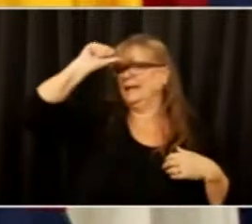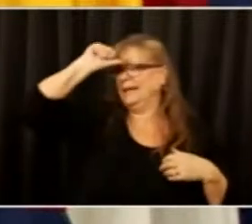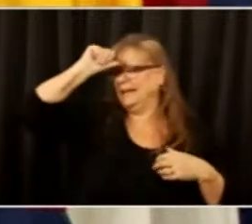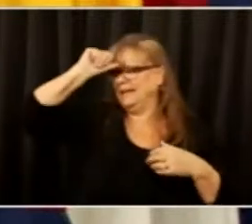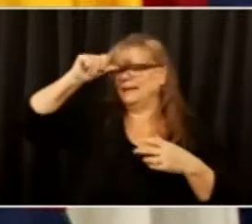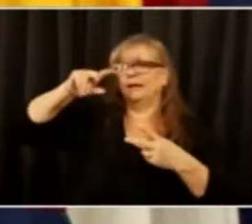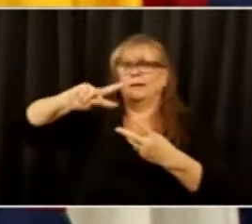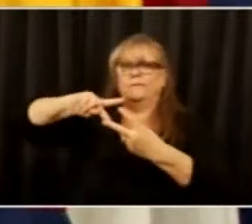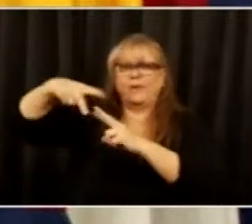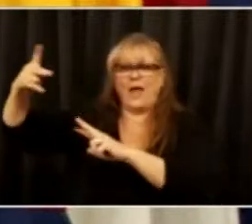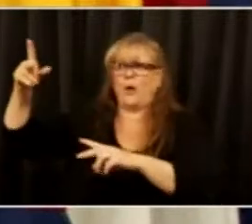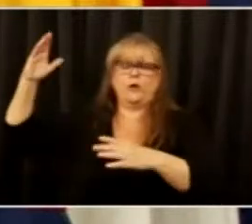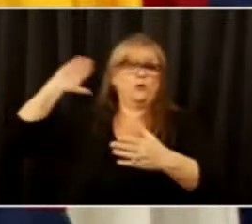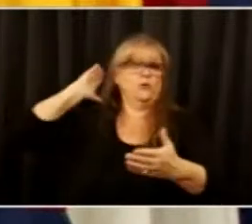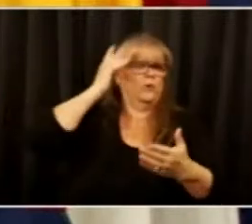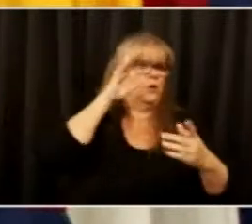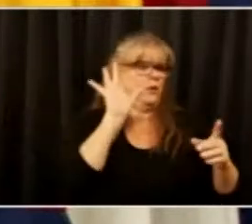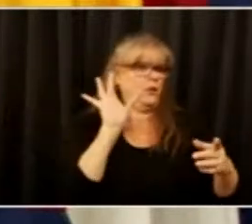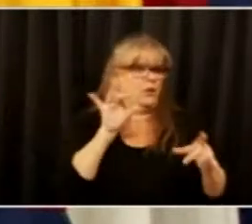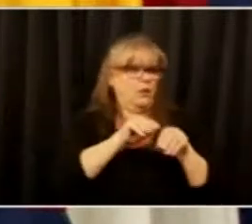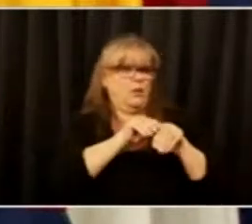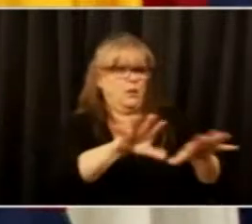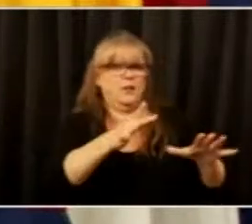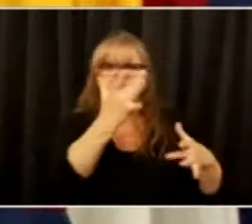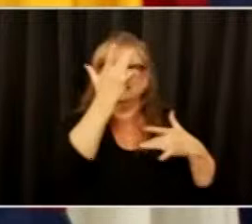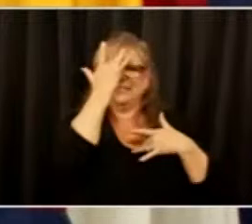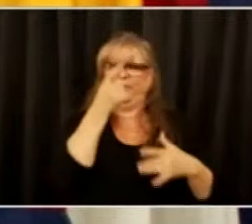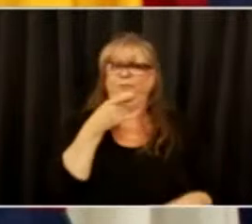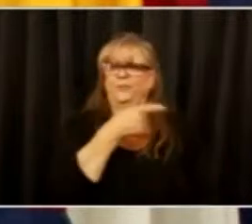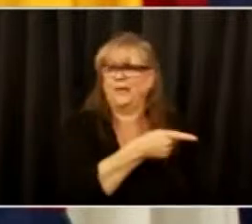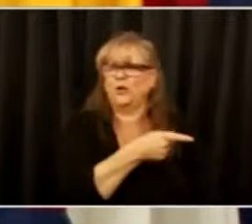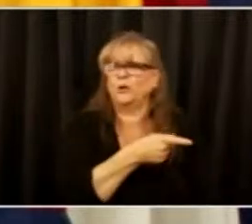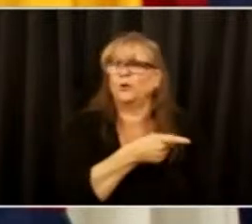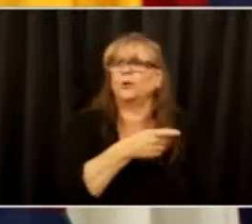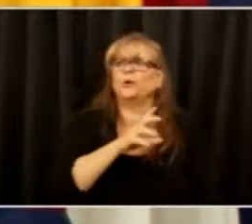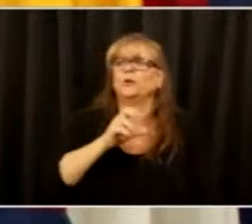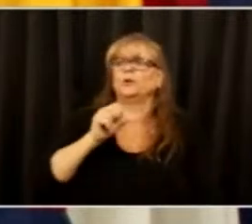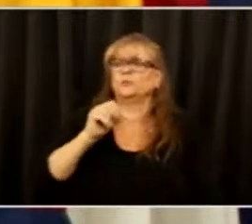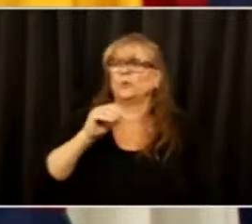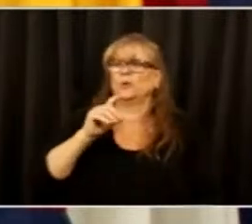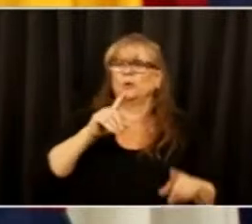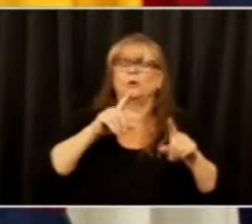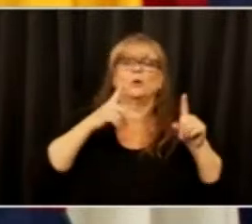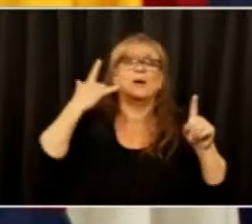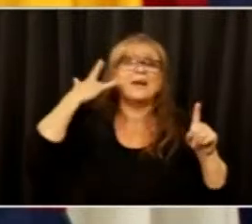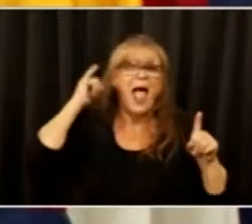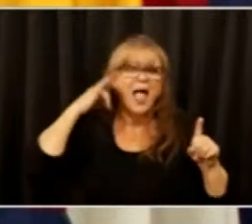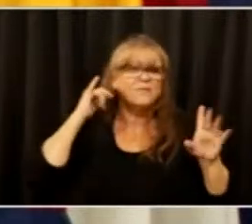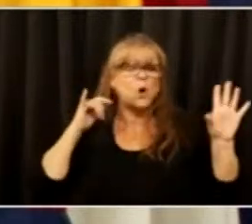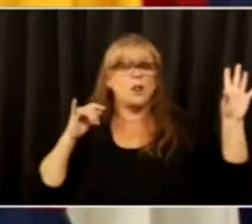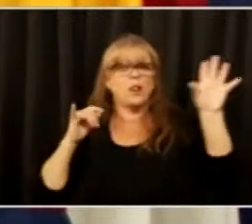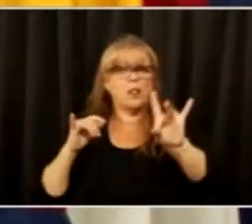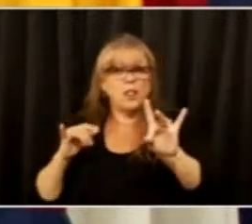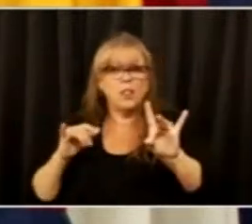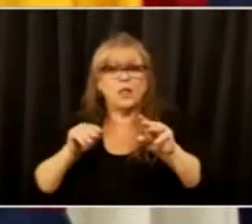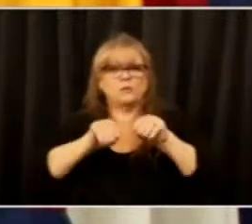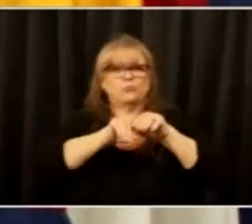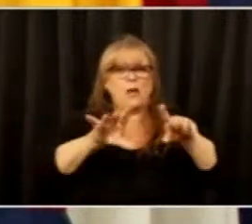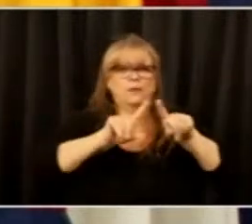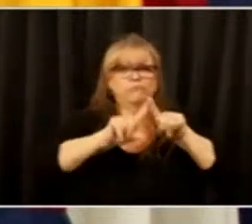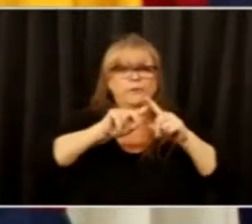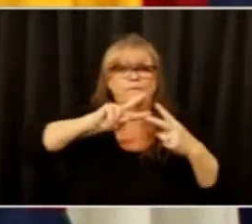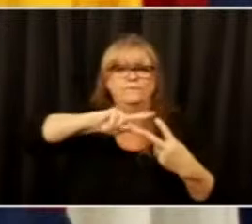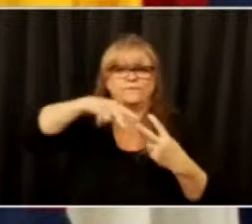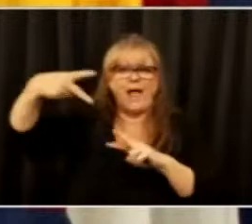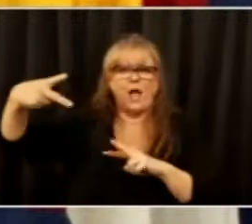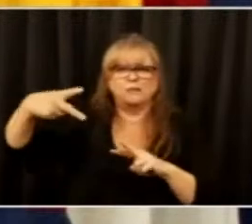foreign countries, including the state of California. But people out here are probably more concerned about the India variant because of what's happening